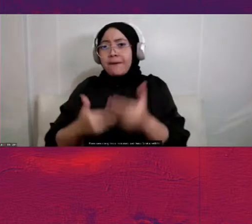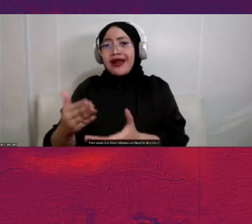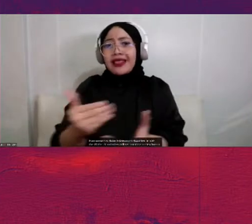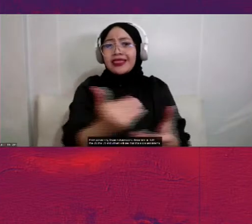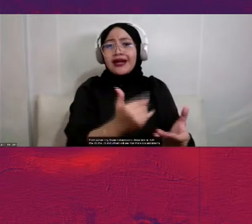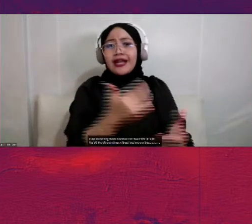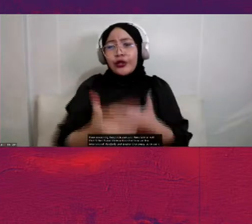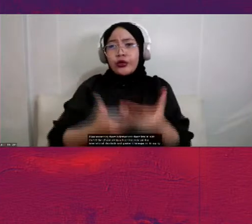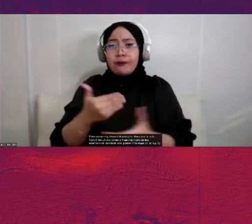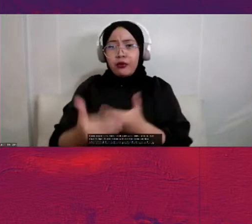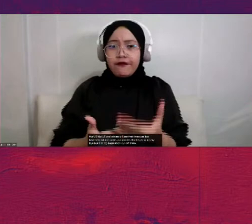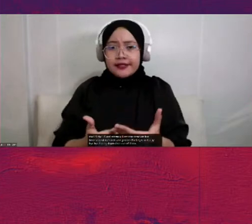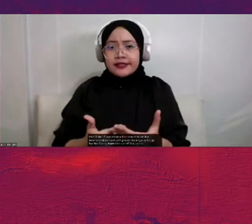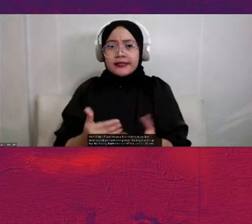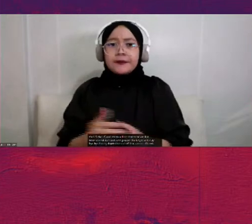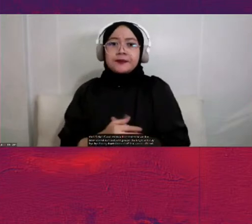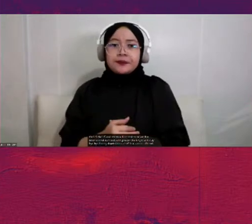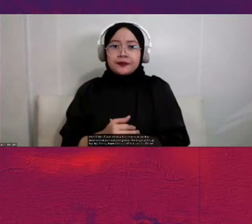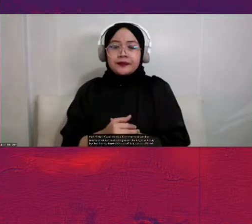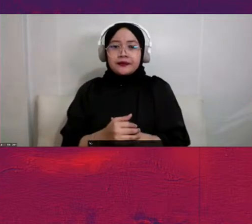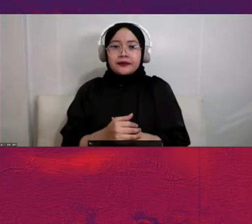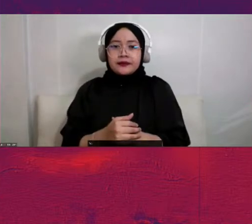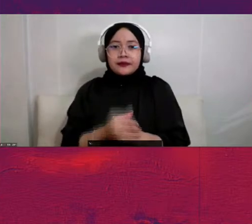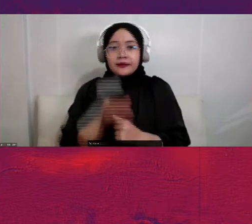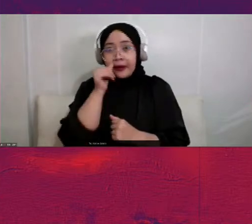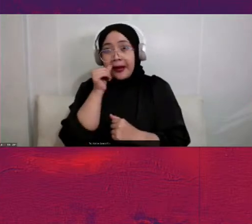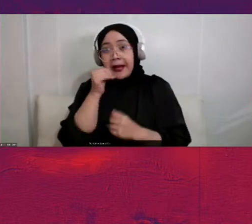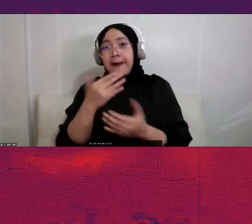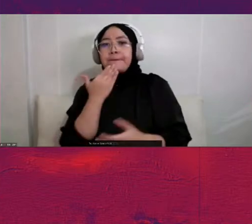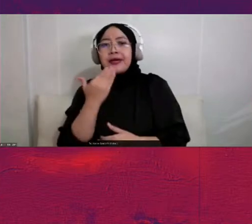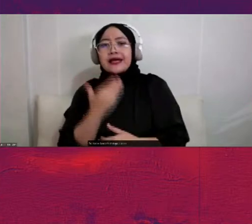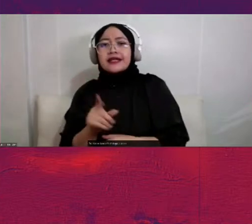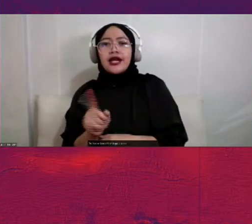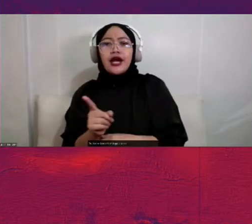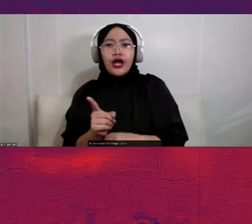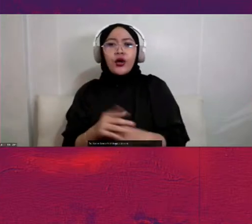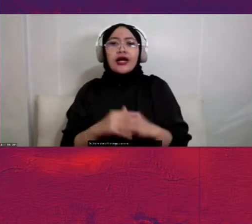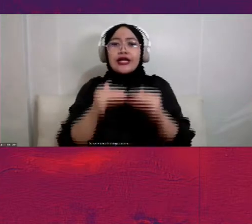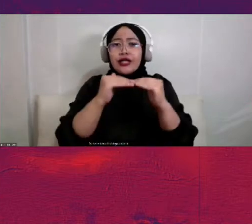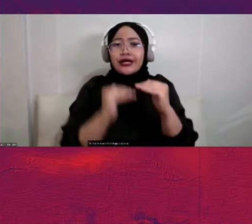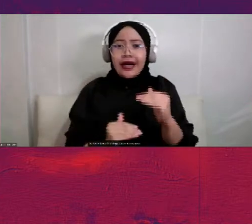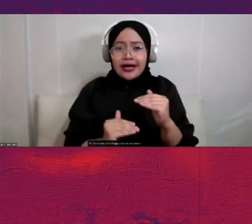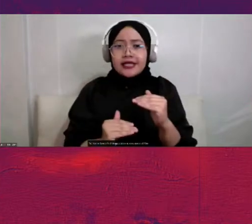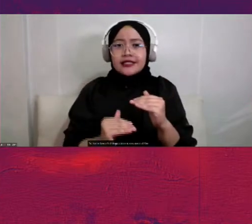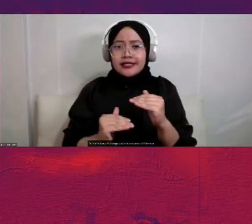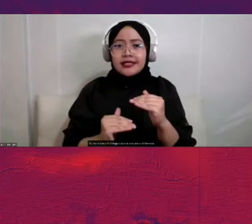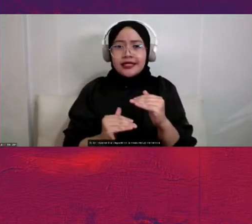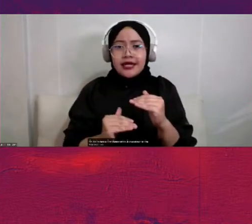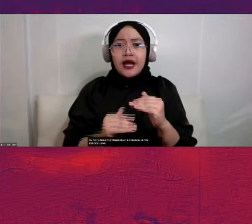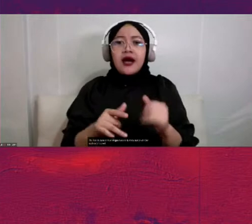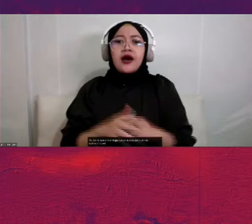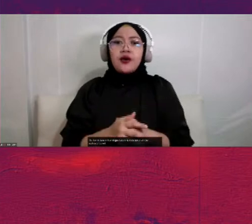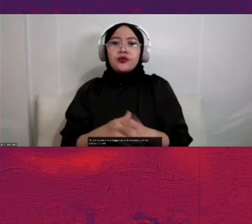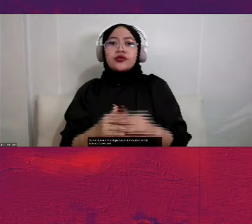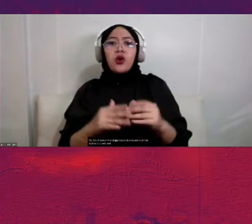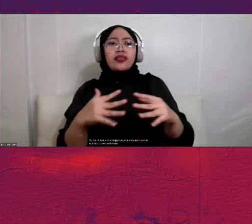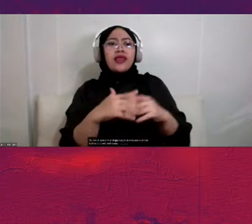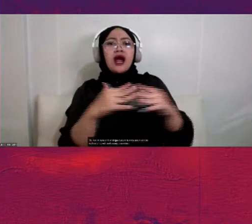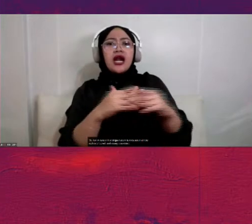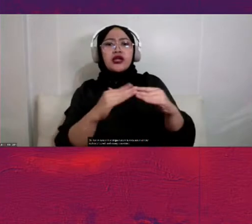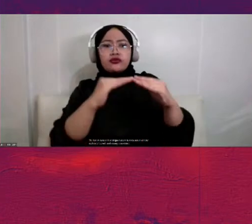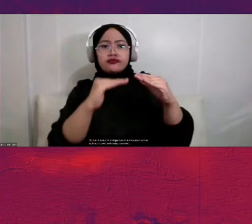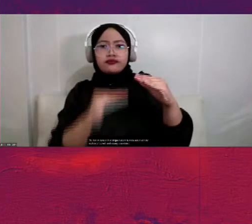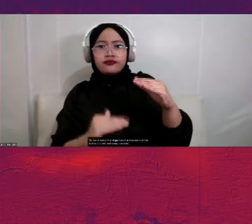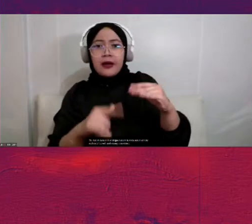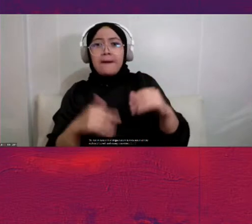finding a deprivation cutoff that can be defended. So, for instance, forest degradation is measured at the national level, and many